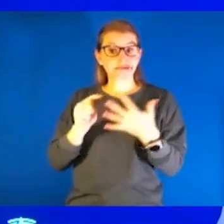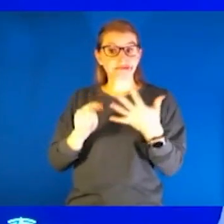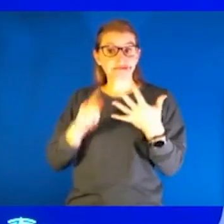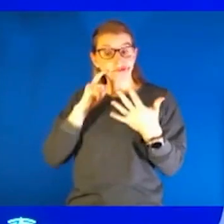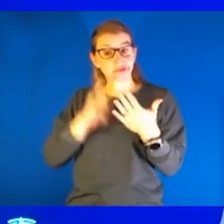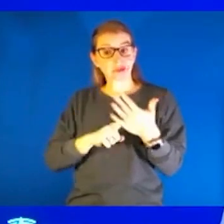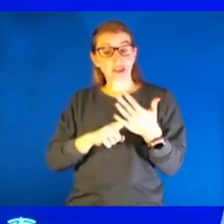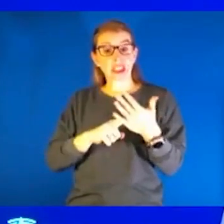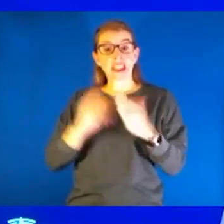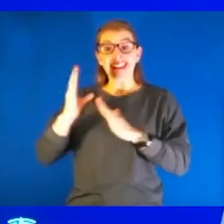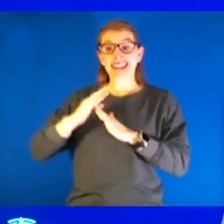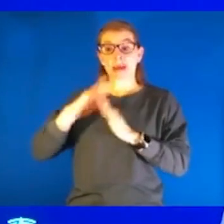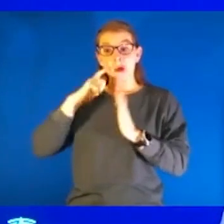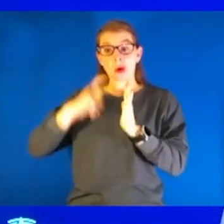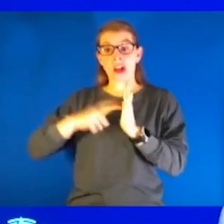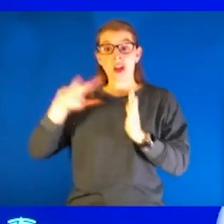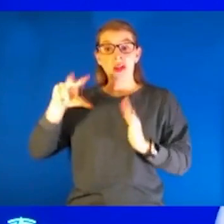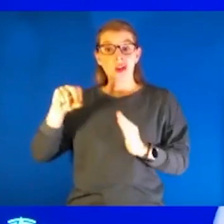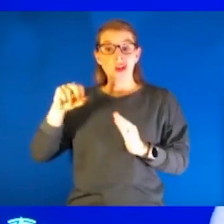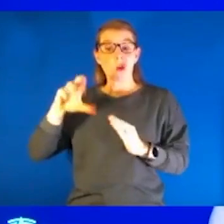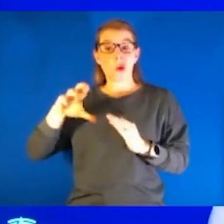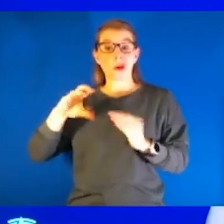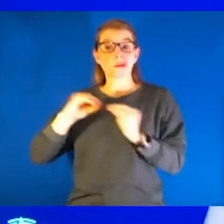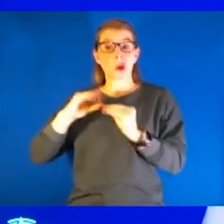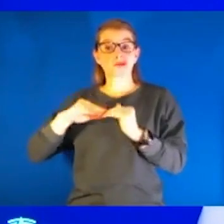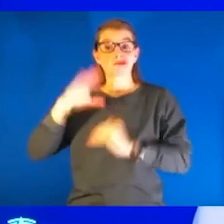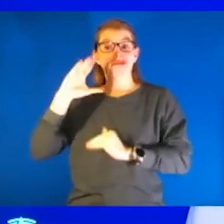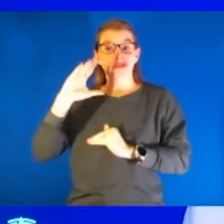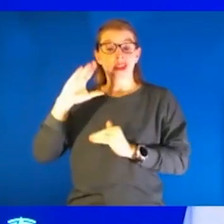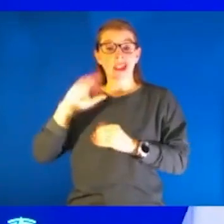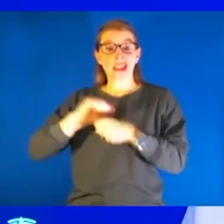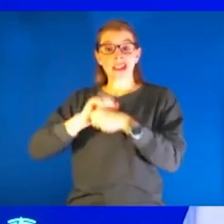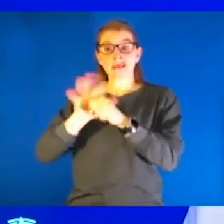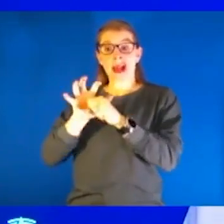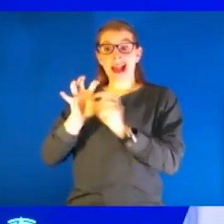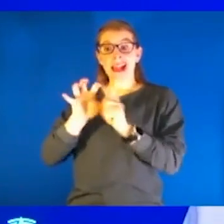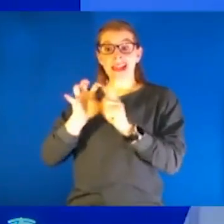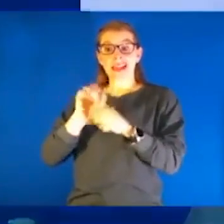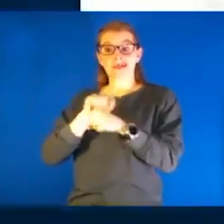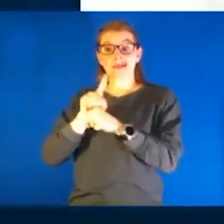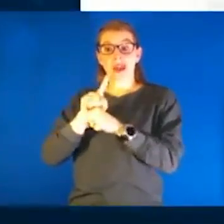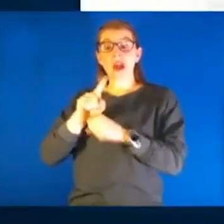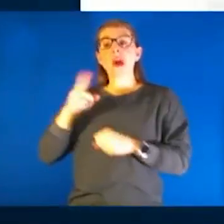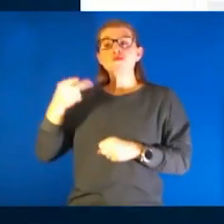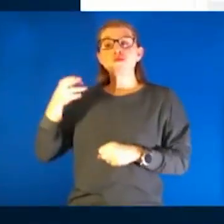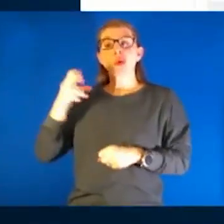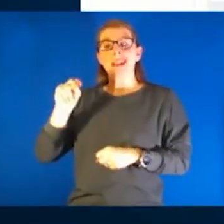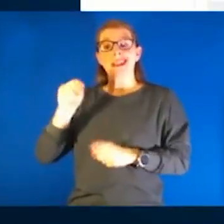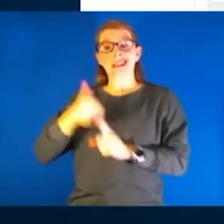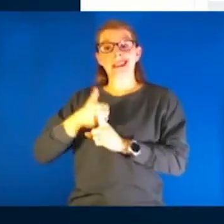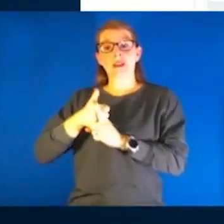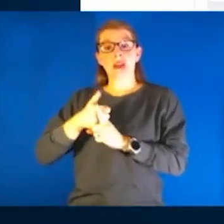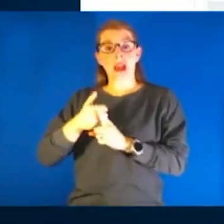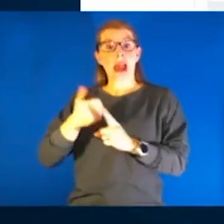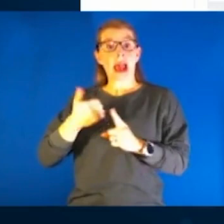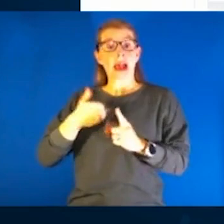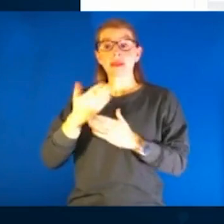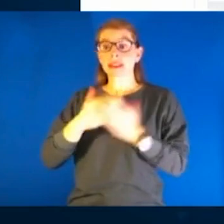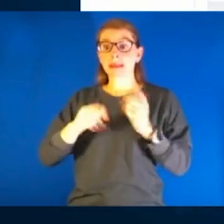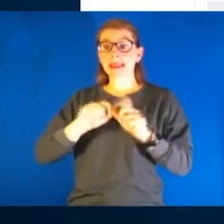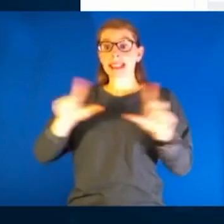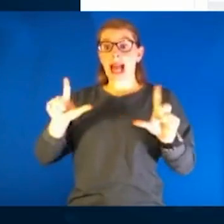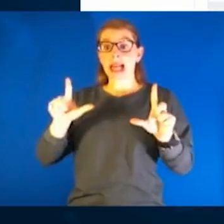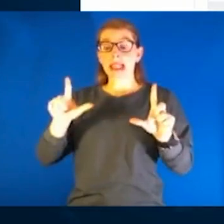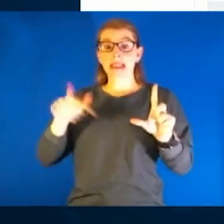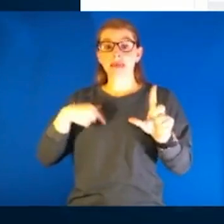about 30 or more mutations in the spike protein itself. And we do have some slides I have taken